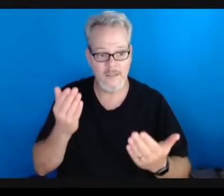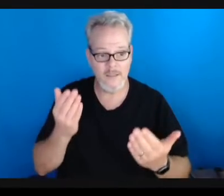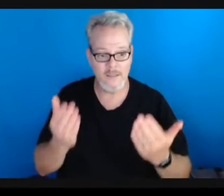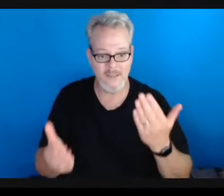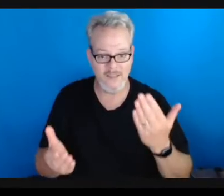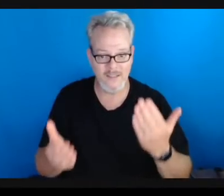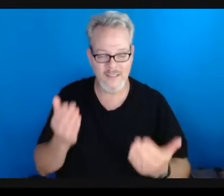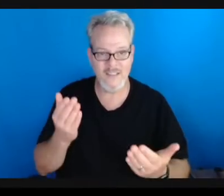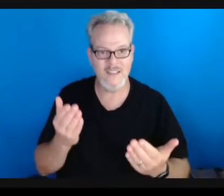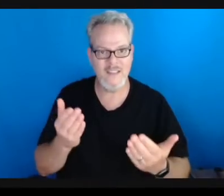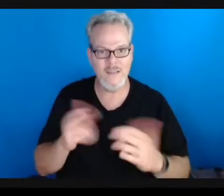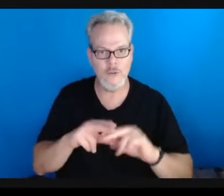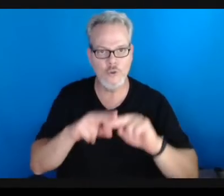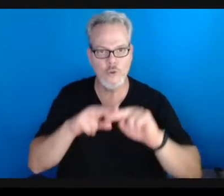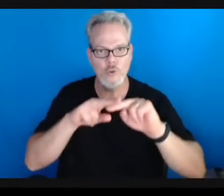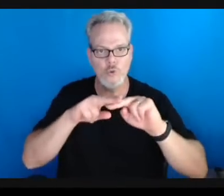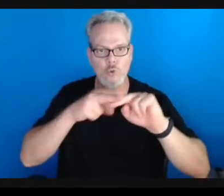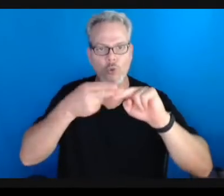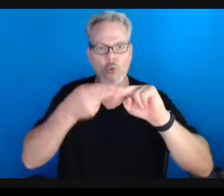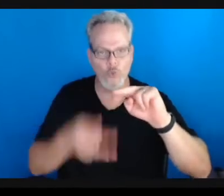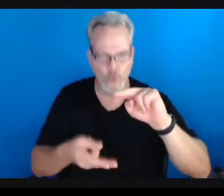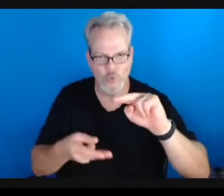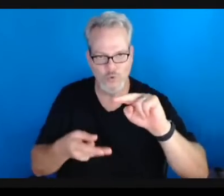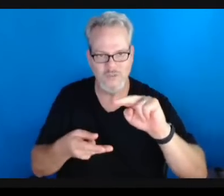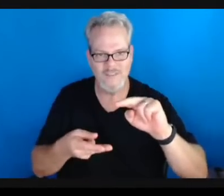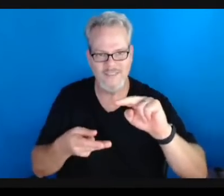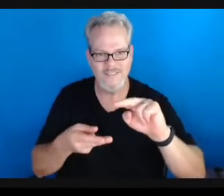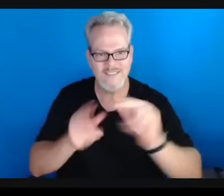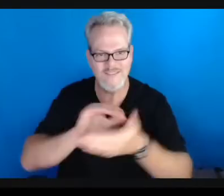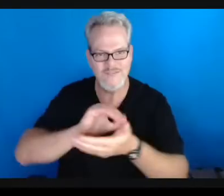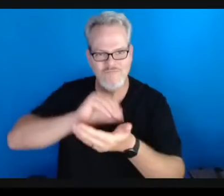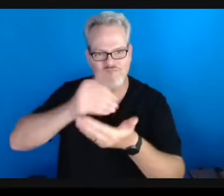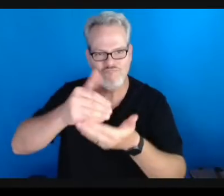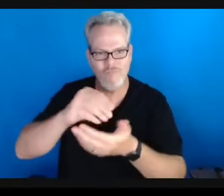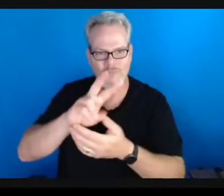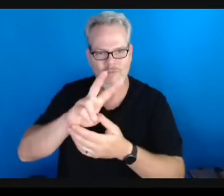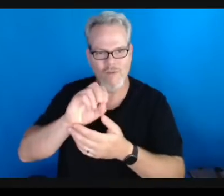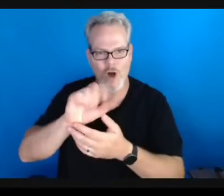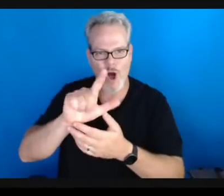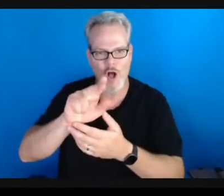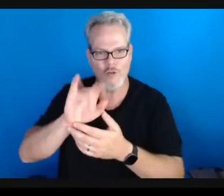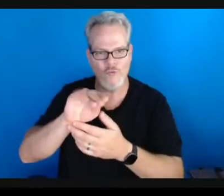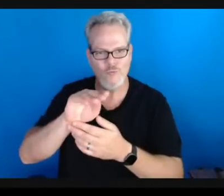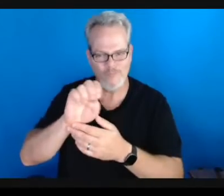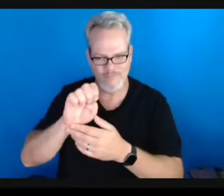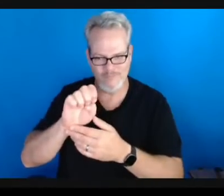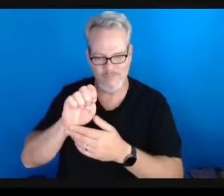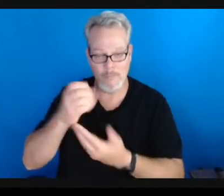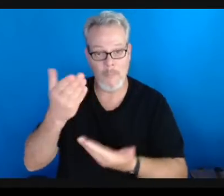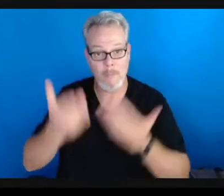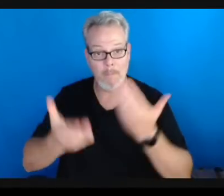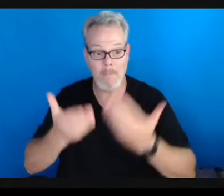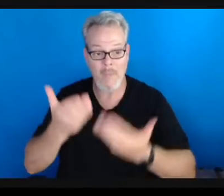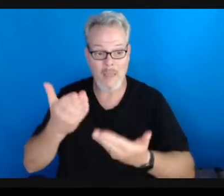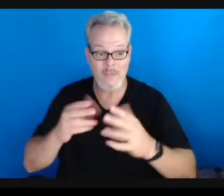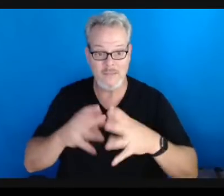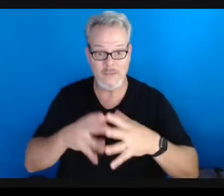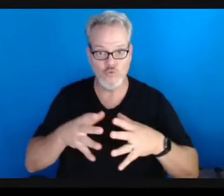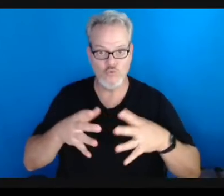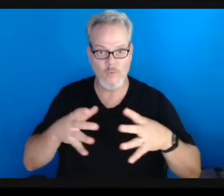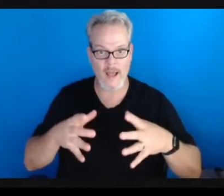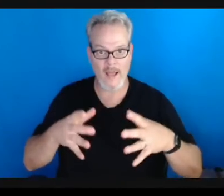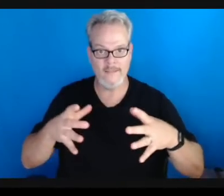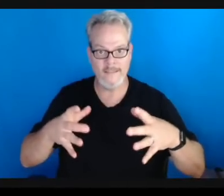losing more volume than we can tell from the GPS or from the tilt, right? But perhaps expanding, like the crater growing as